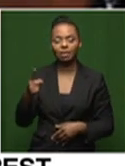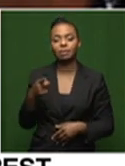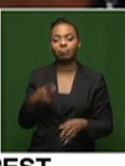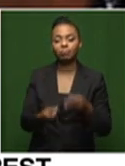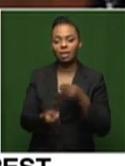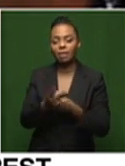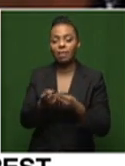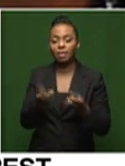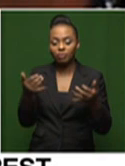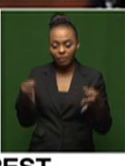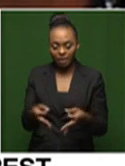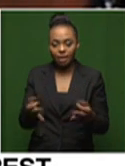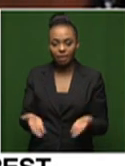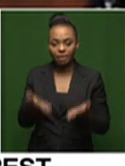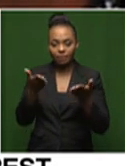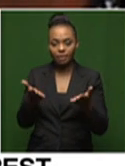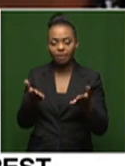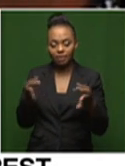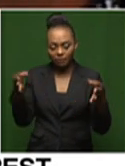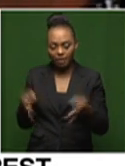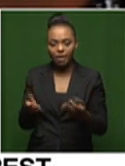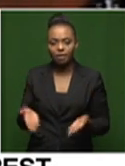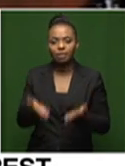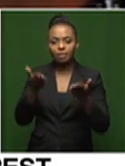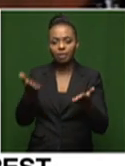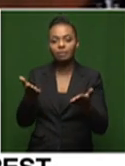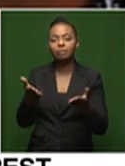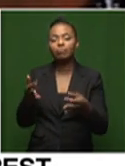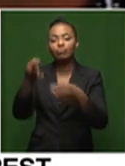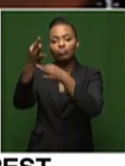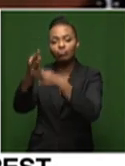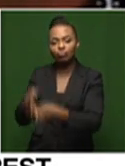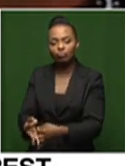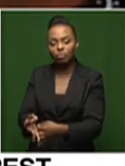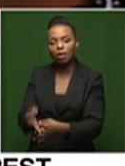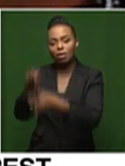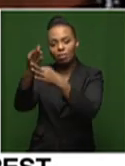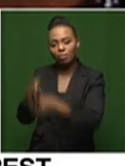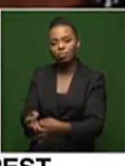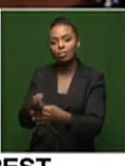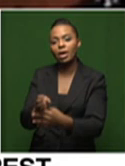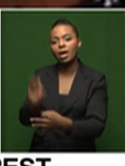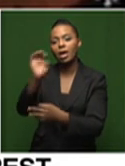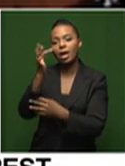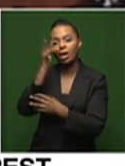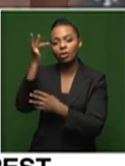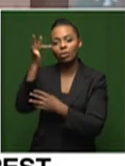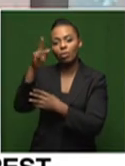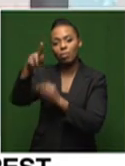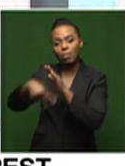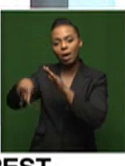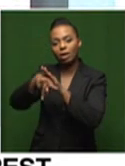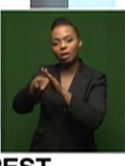particular service here, funeral service, she will then be laid to rest at El Dorado Park Cemetery